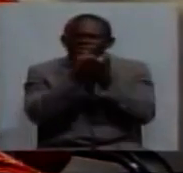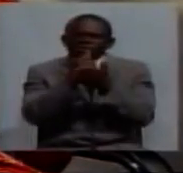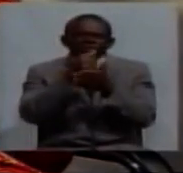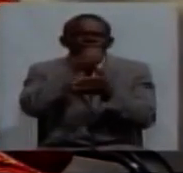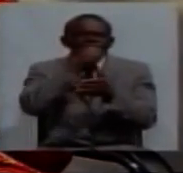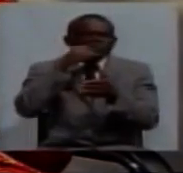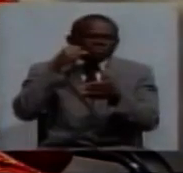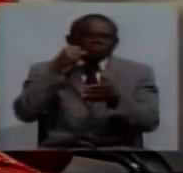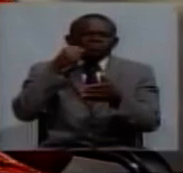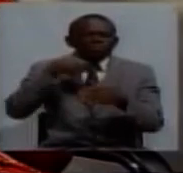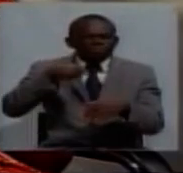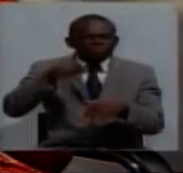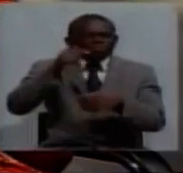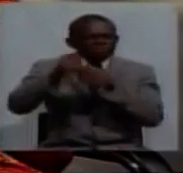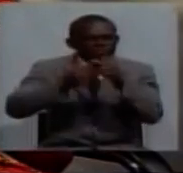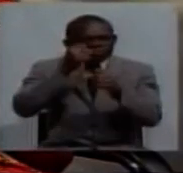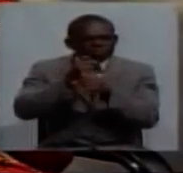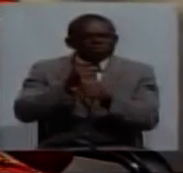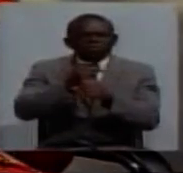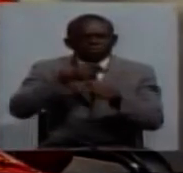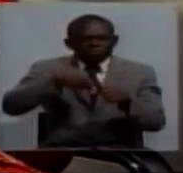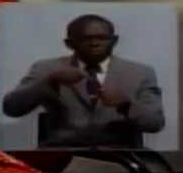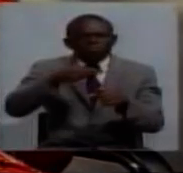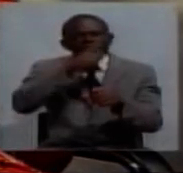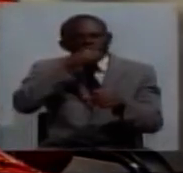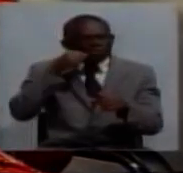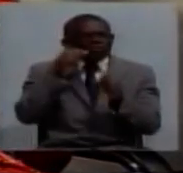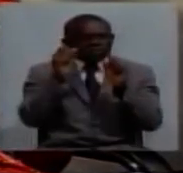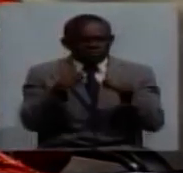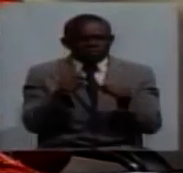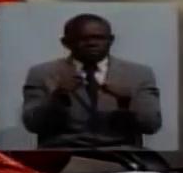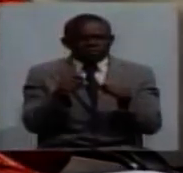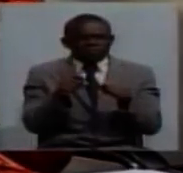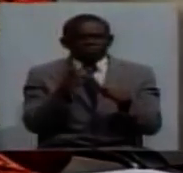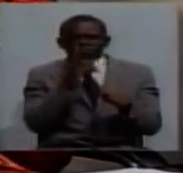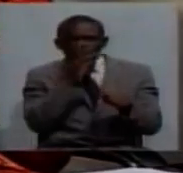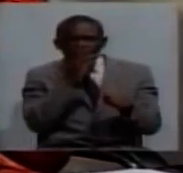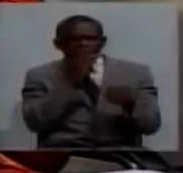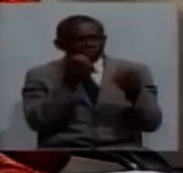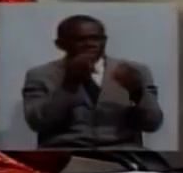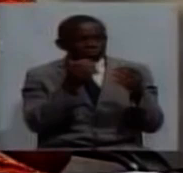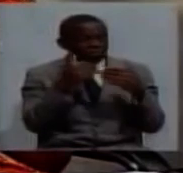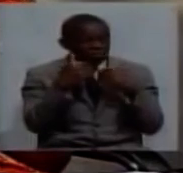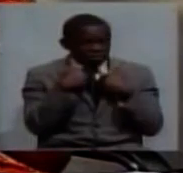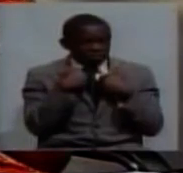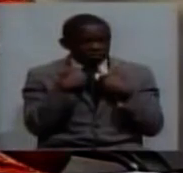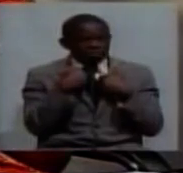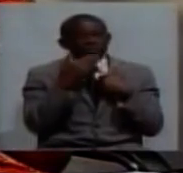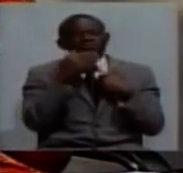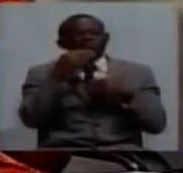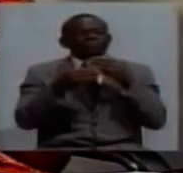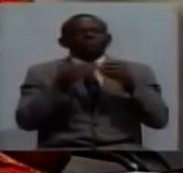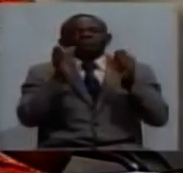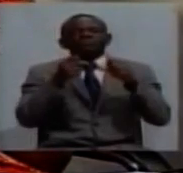an all-year-round activity? Mm-hmm. If we have lots of water, how do we increase the tonnage of fish? Because